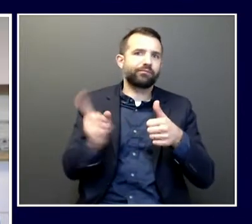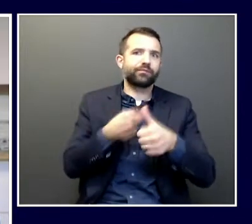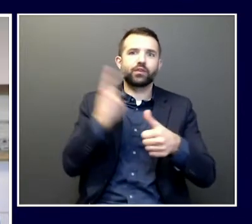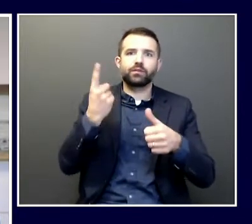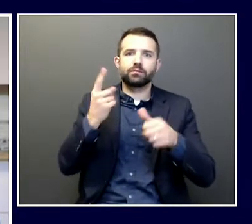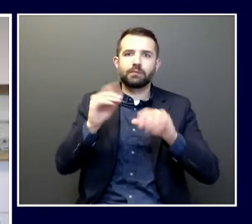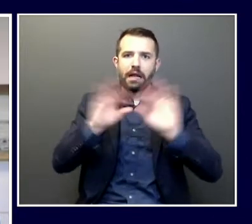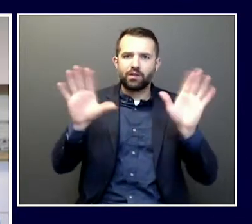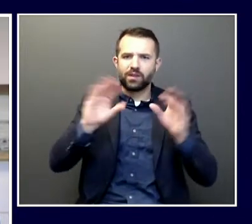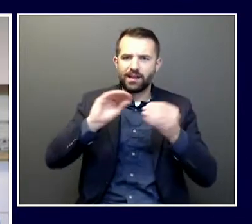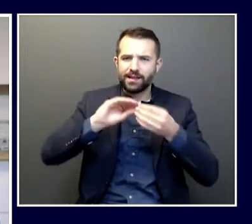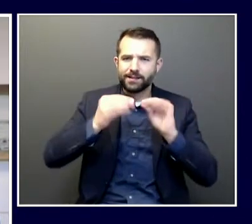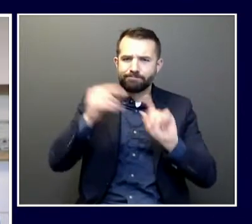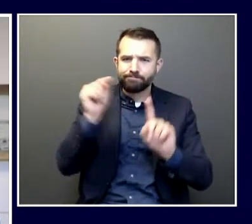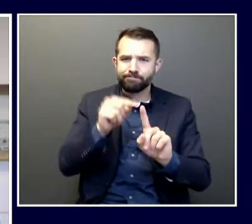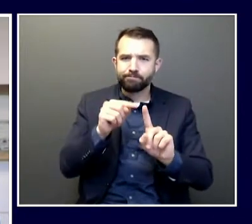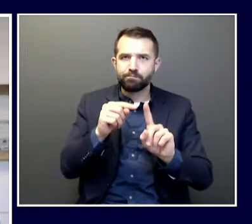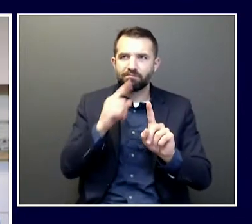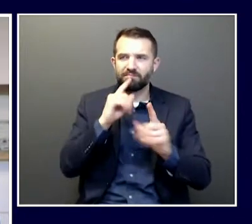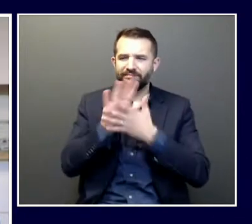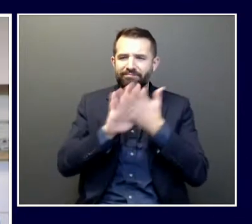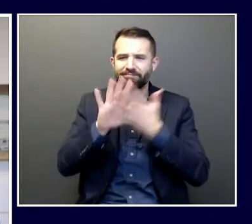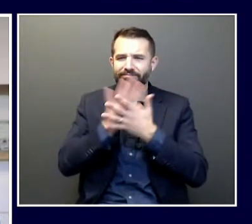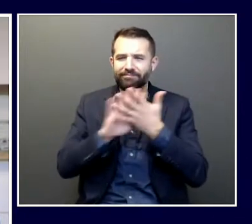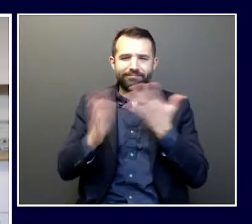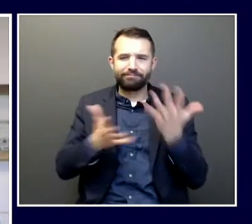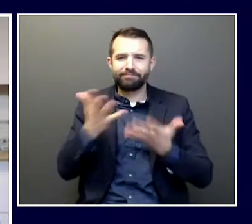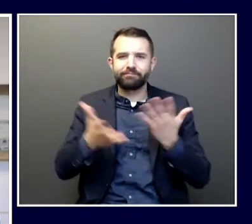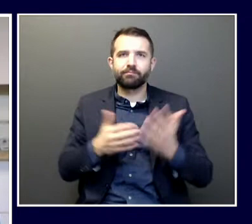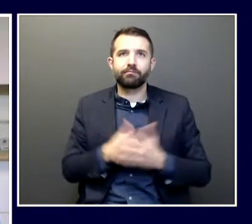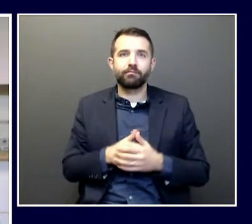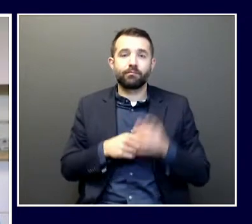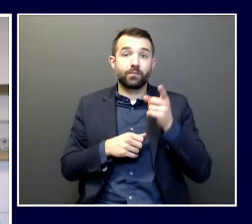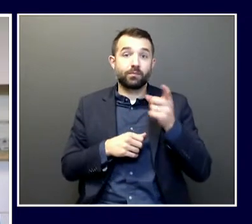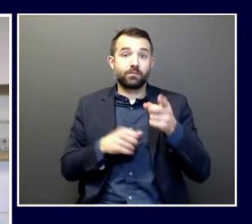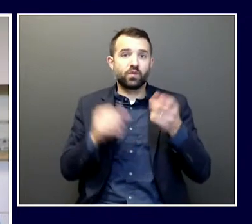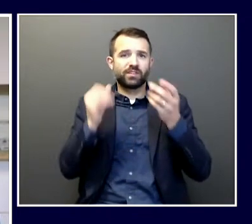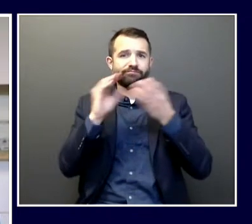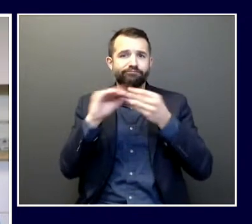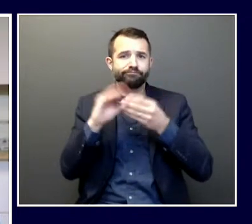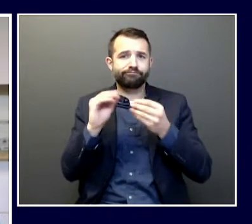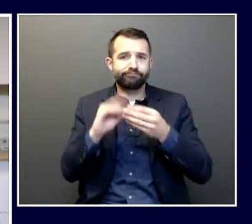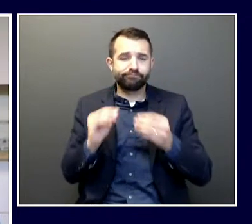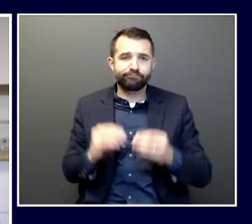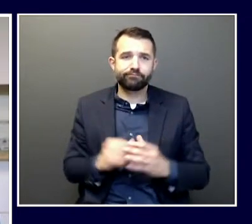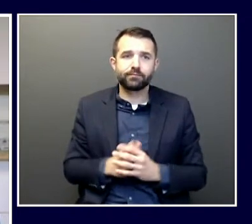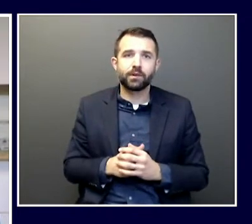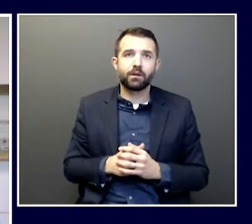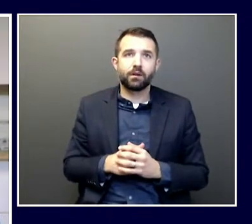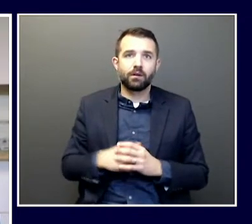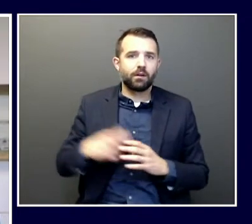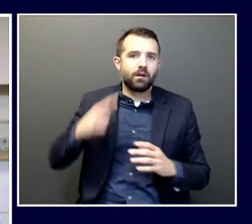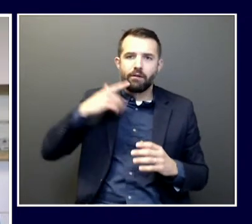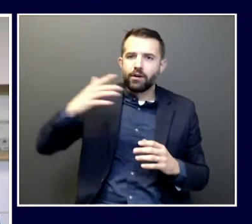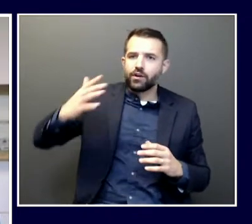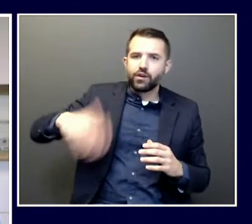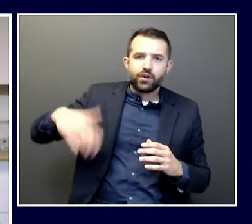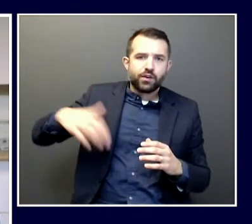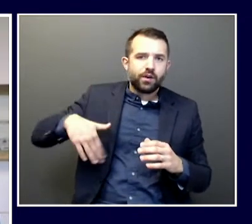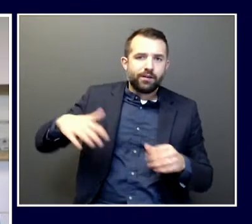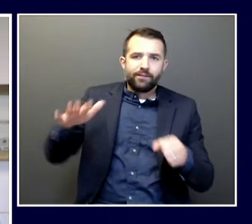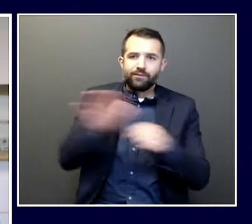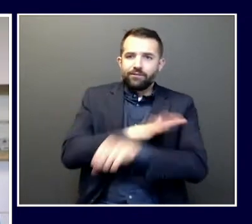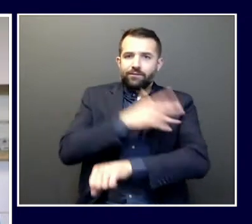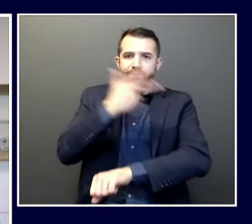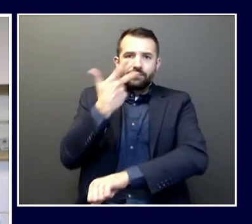about people who have who are not fully vaccinated being hospitalized, I don't